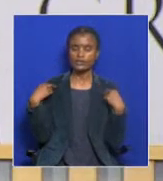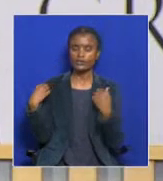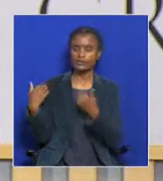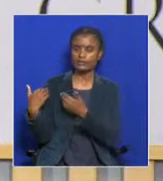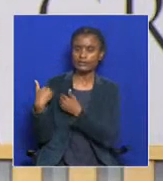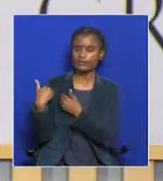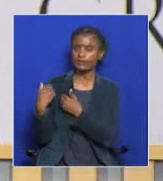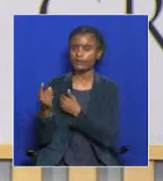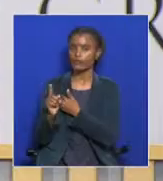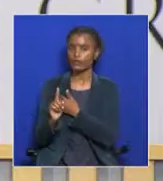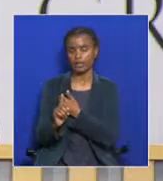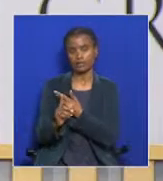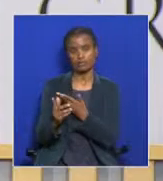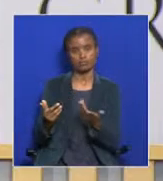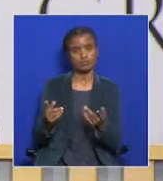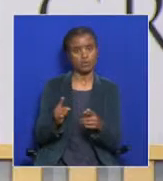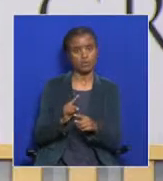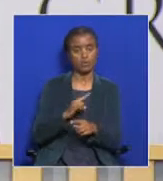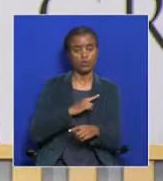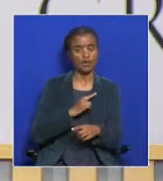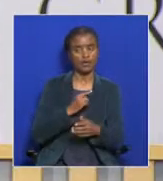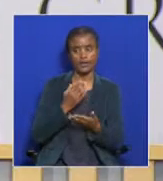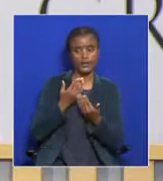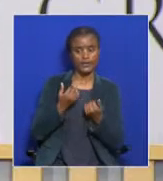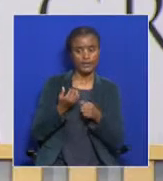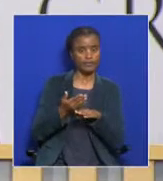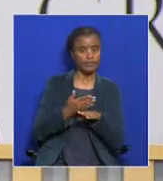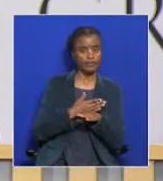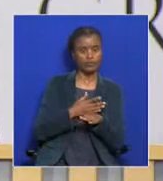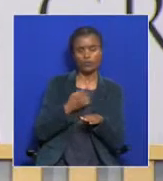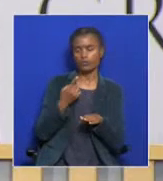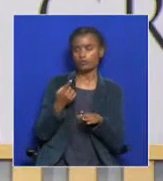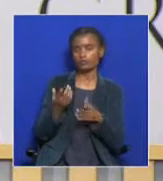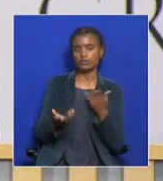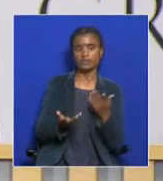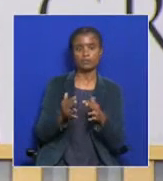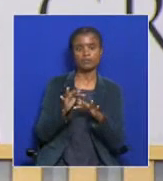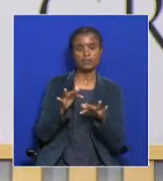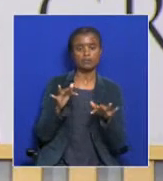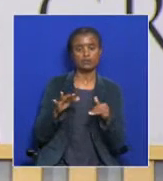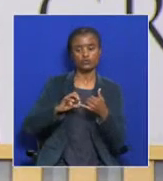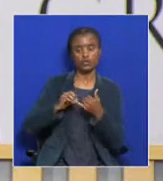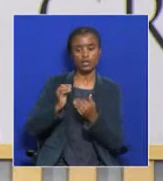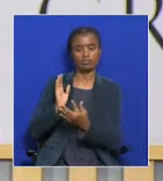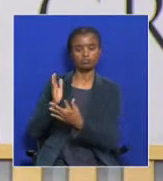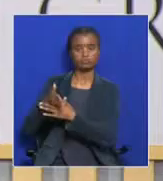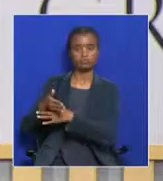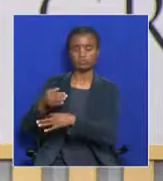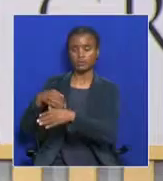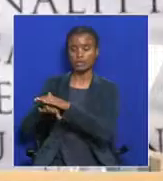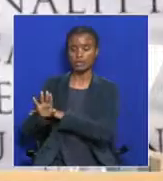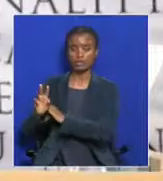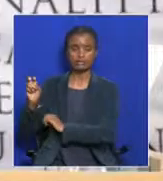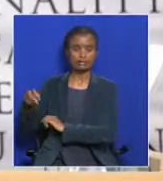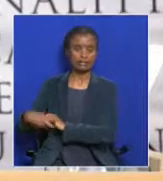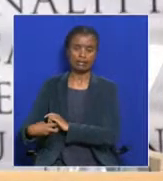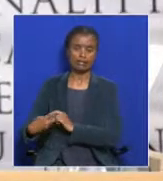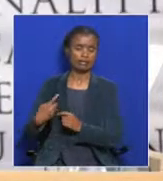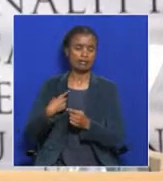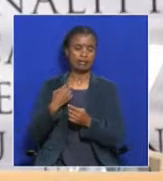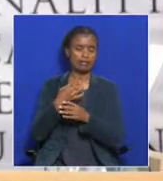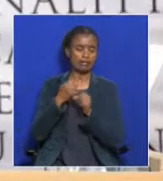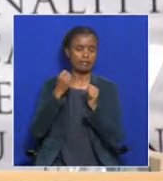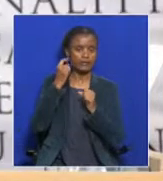knowledge of them having previous attempted break-ins or anything of that nature. But was the security of the seizure not